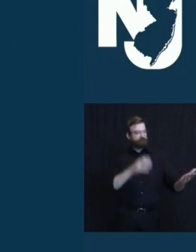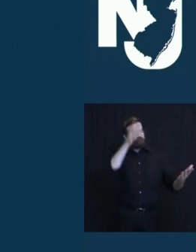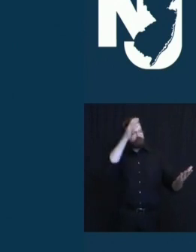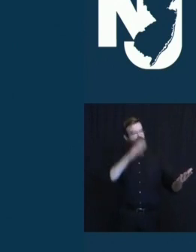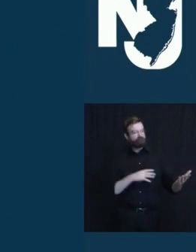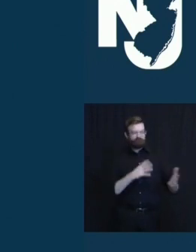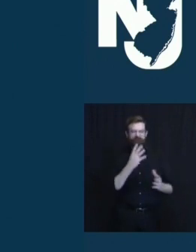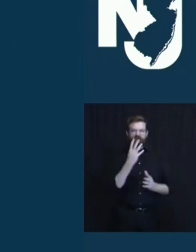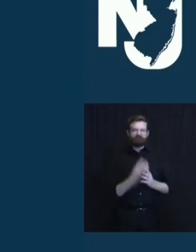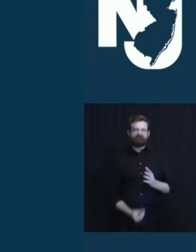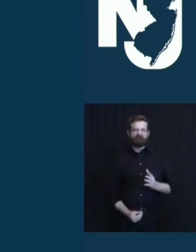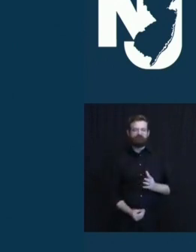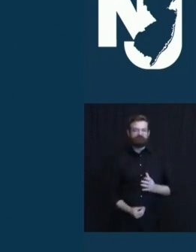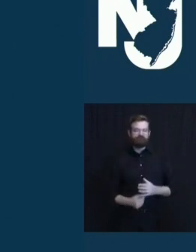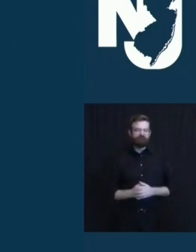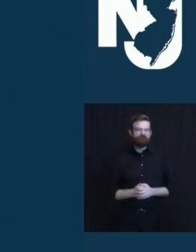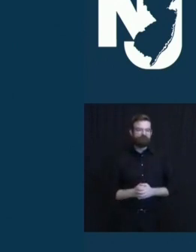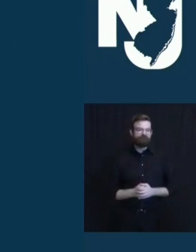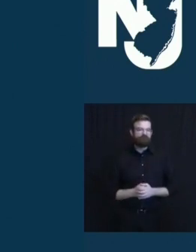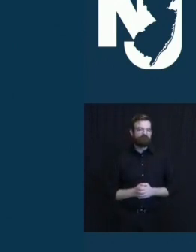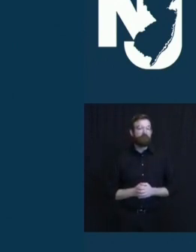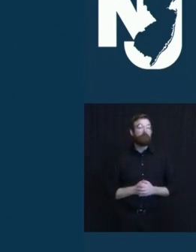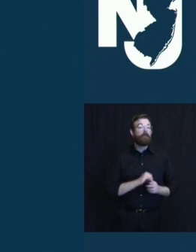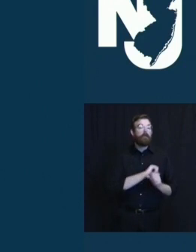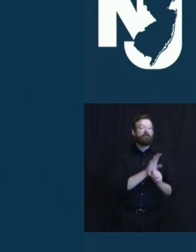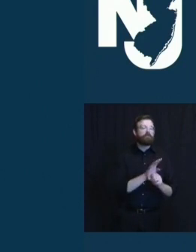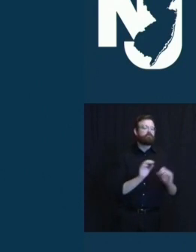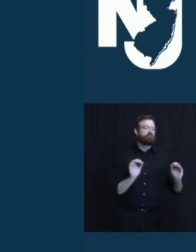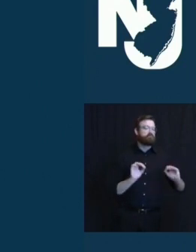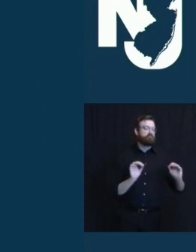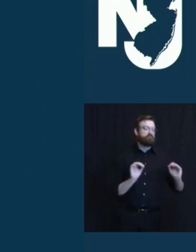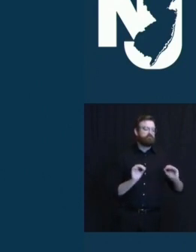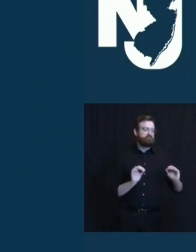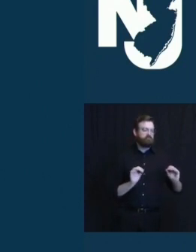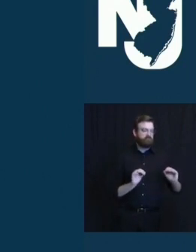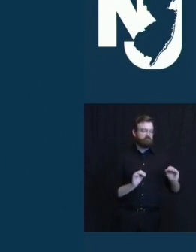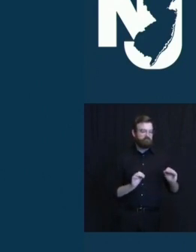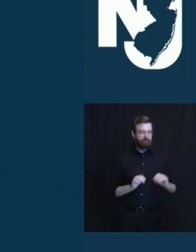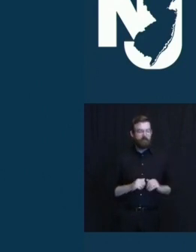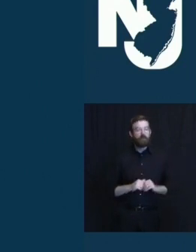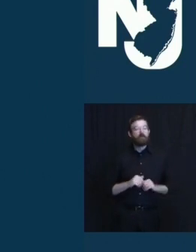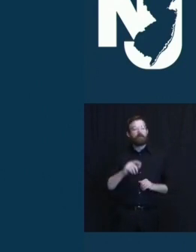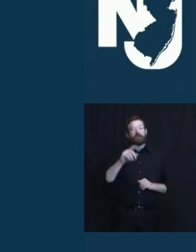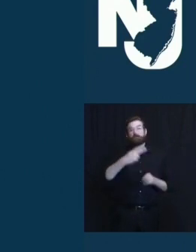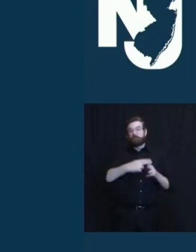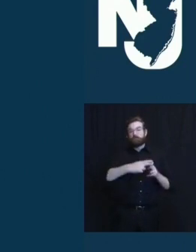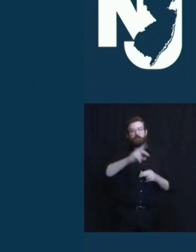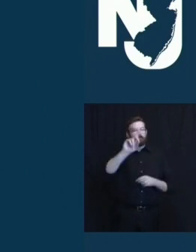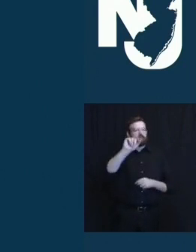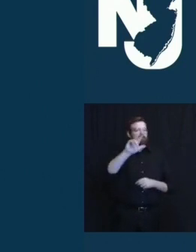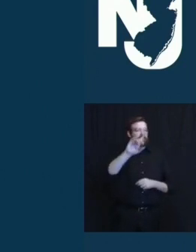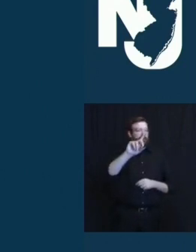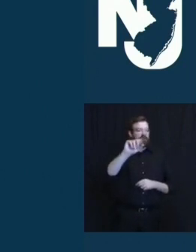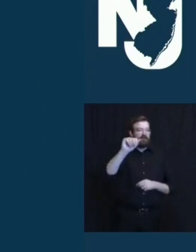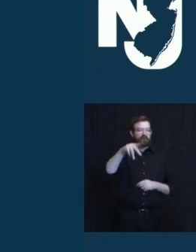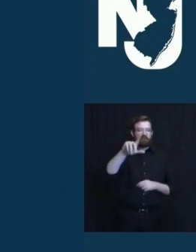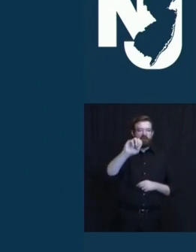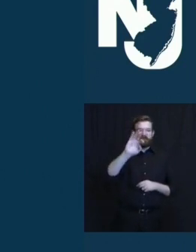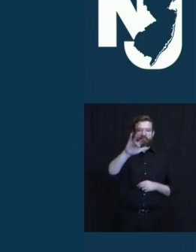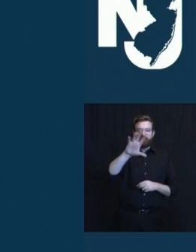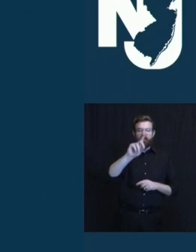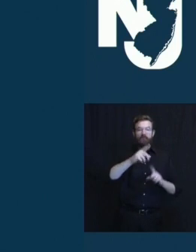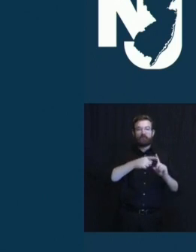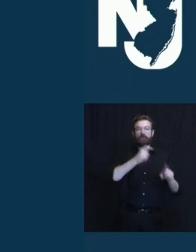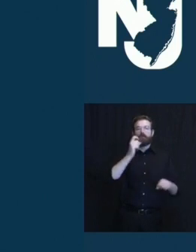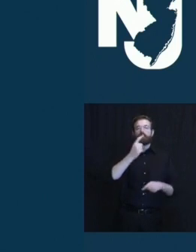Applefield, a Red Bank resident, a neighbor not too far from where we are, a noted journalist and author, and on Tuesday